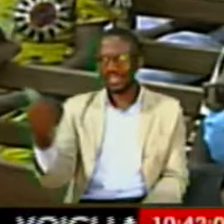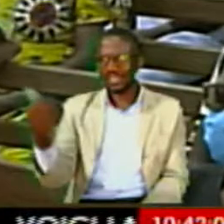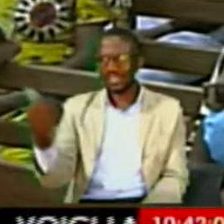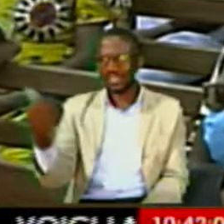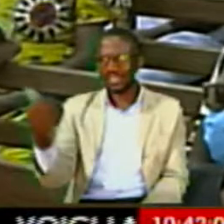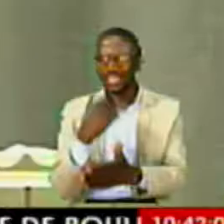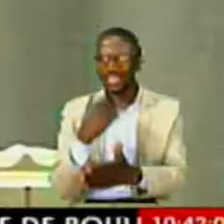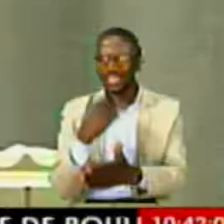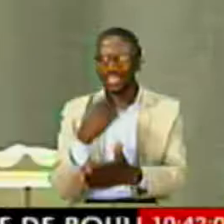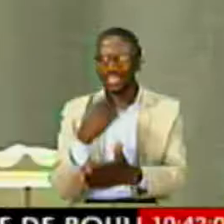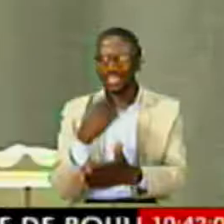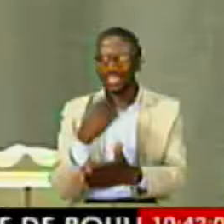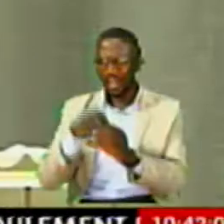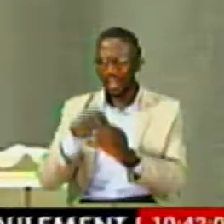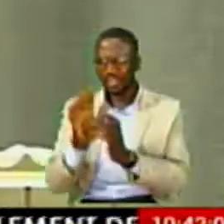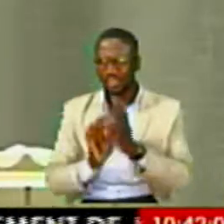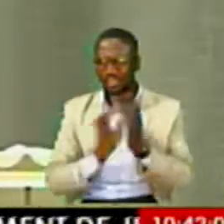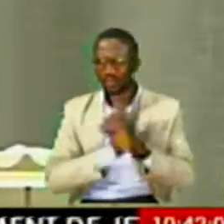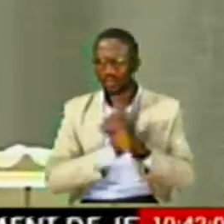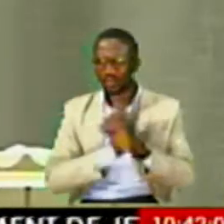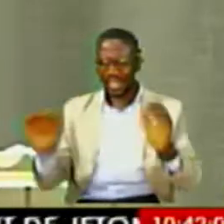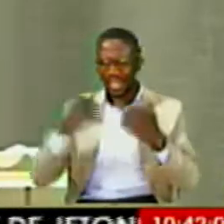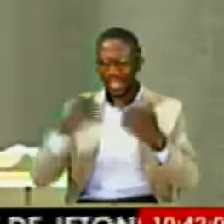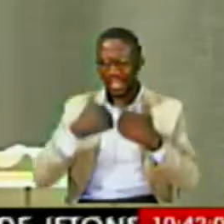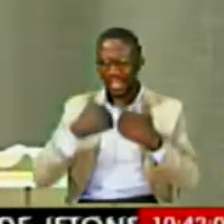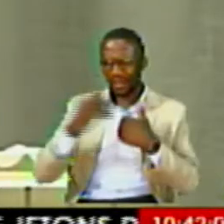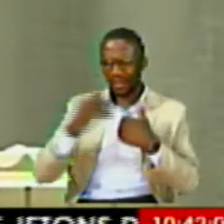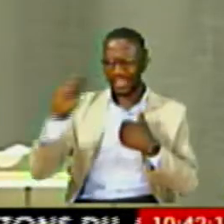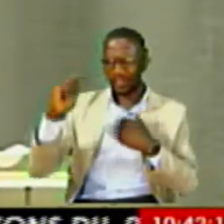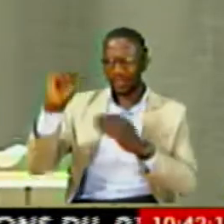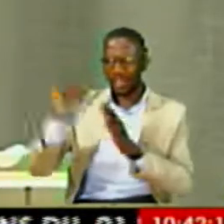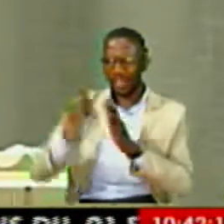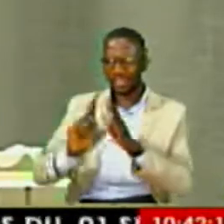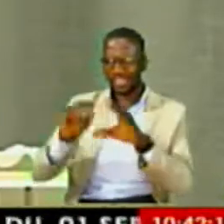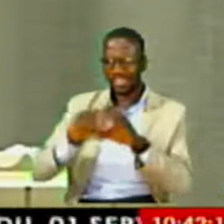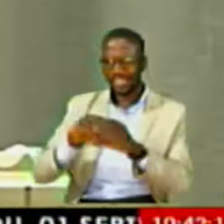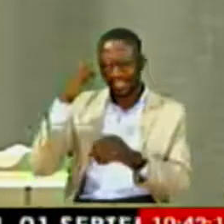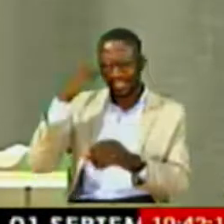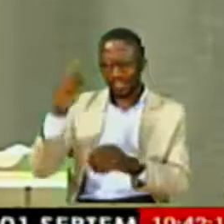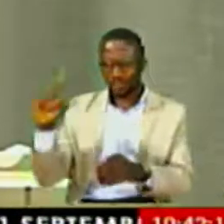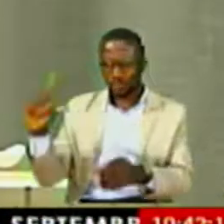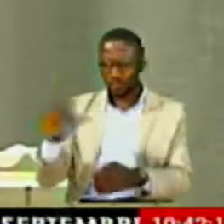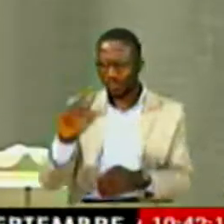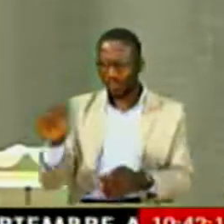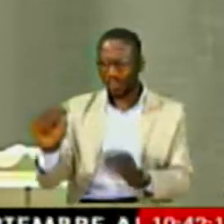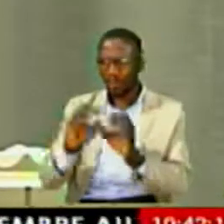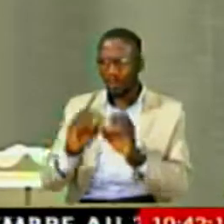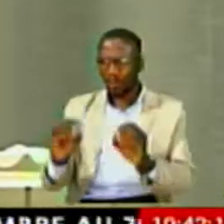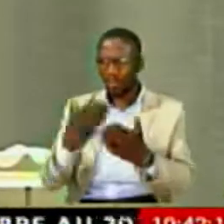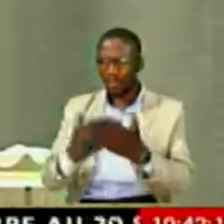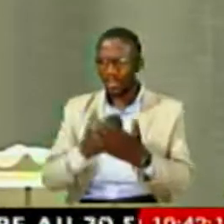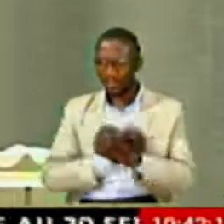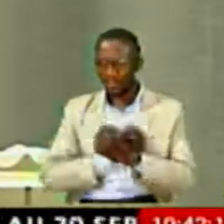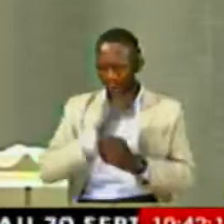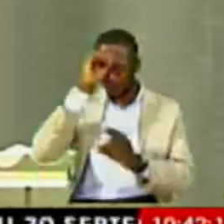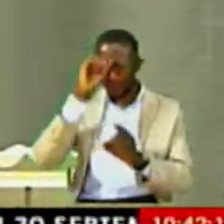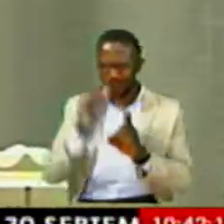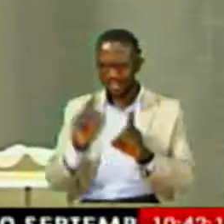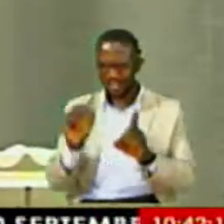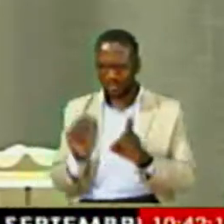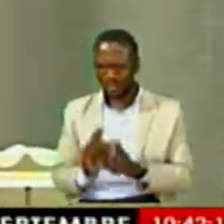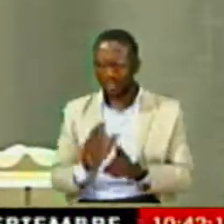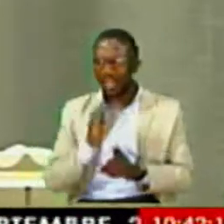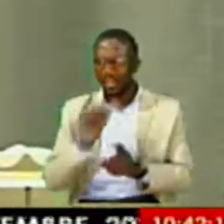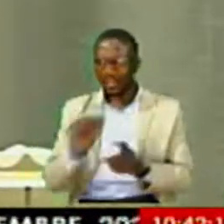believe in Jesus Christ. Il a le témoignage en lui-même. You have the testimony in himself. Oh bien-aimés frères et sœurs. Oh beloved brothers and sisters. Ce n'est pas quelqu'un qui va nous dire.